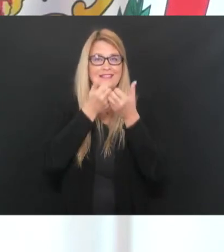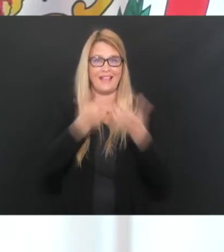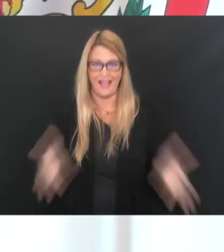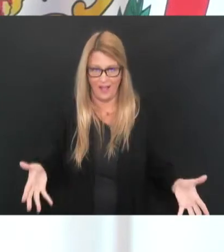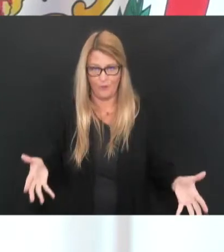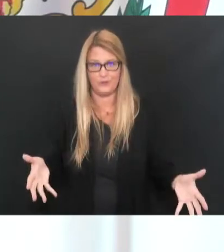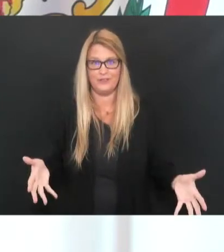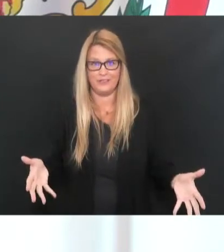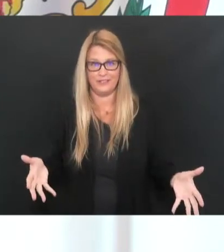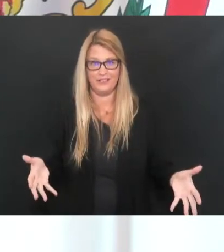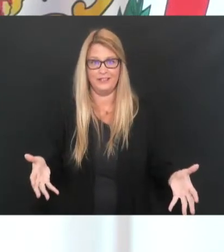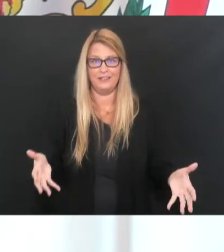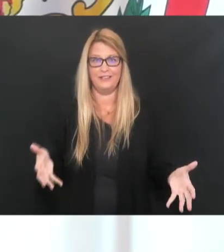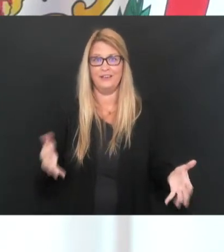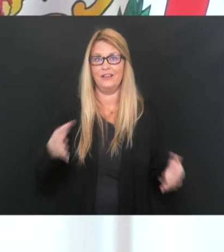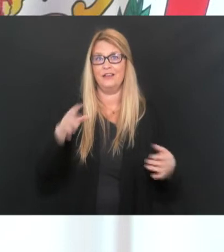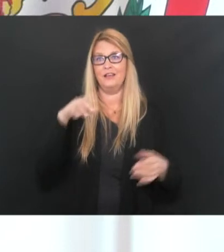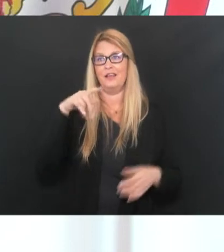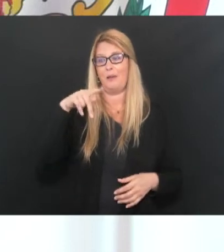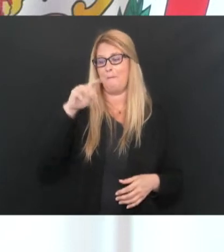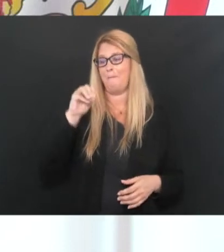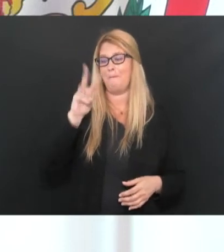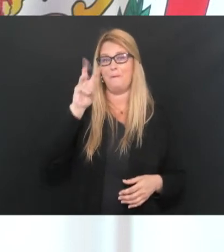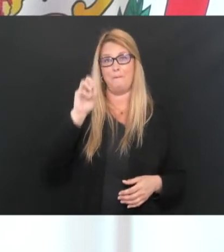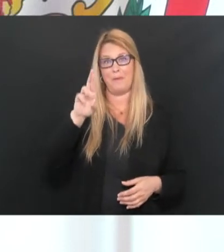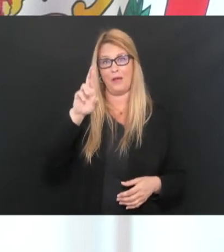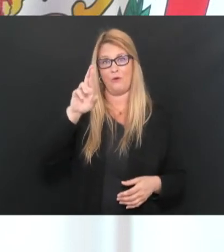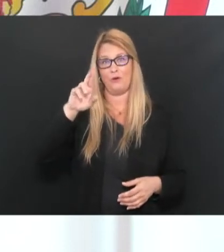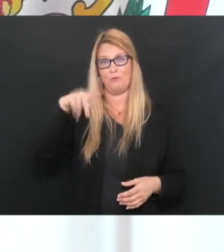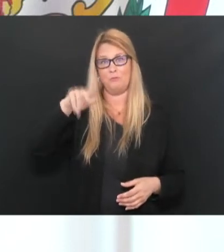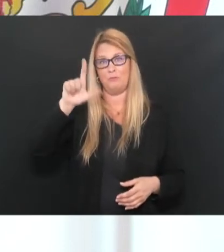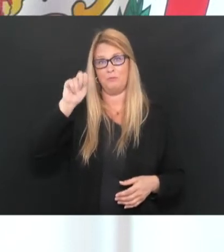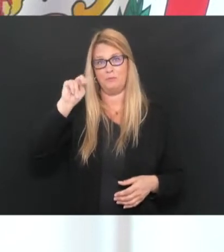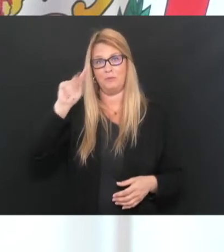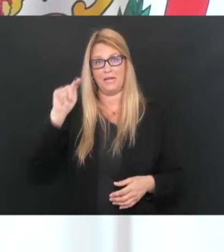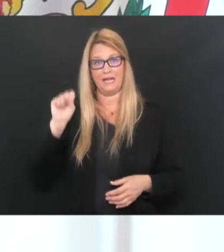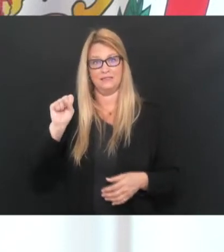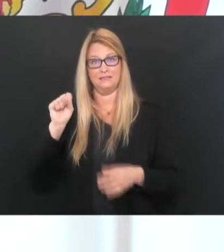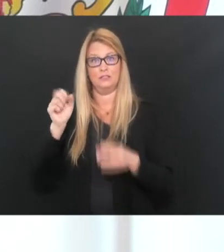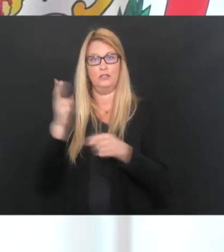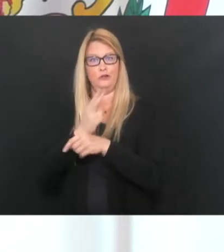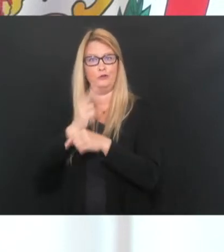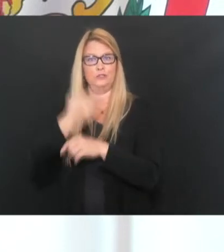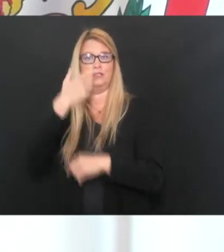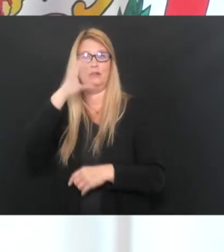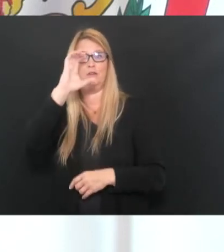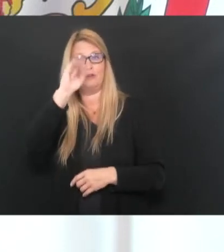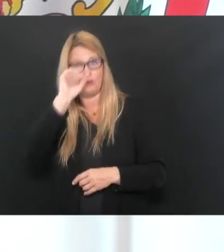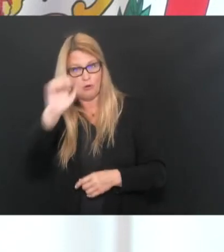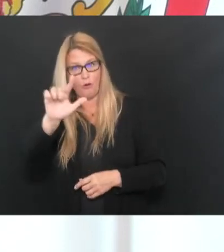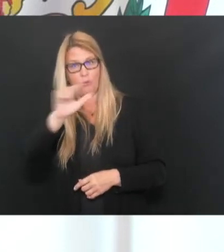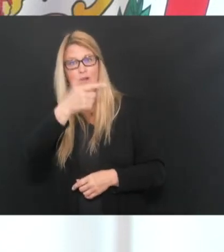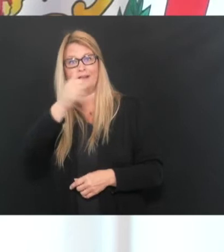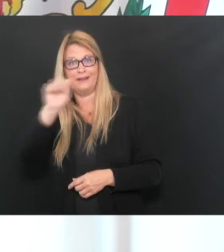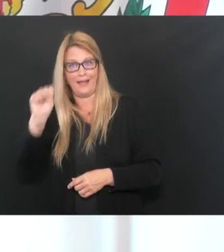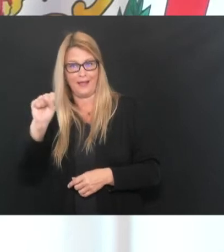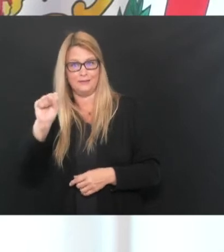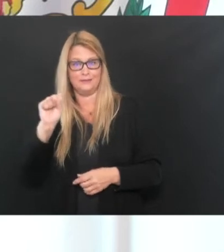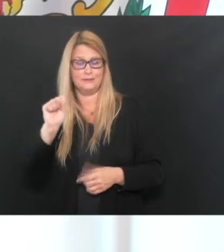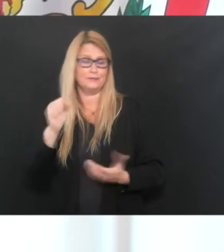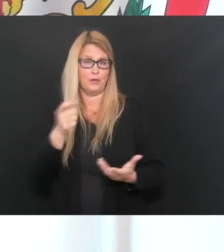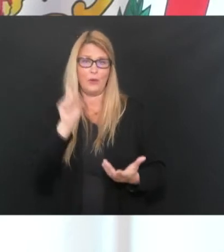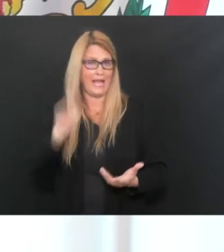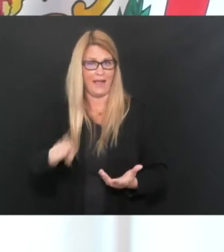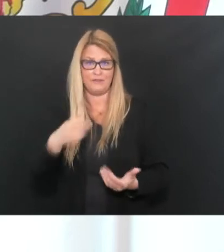earth that we can do today without coal and gas. There's no way. There's just no way.